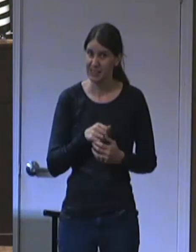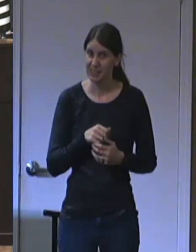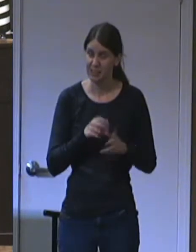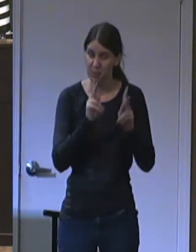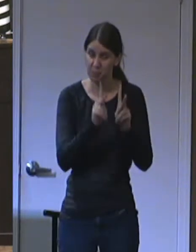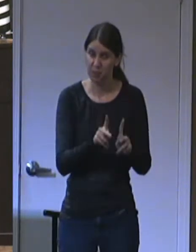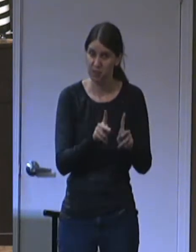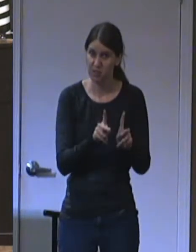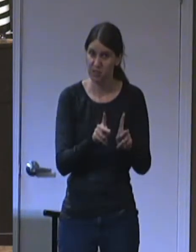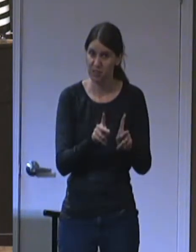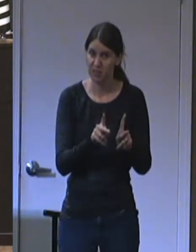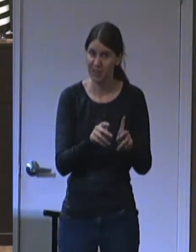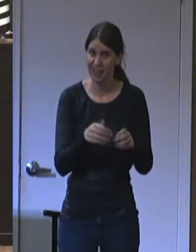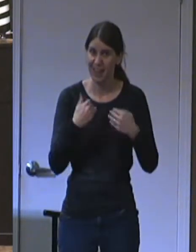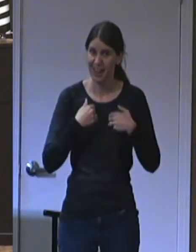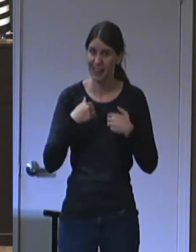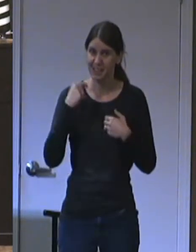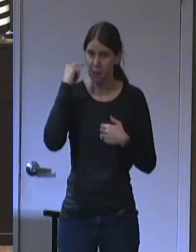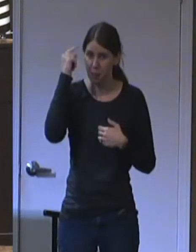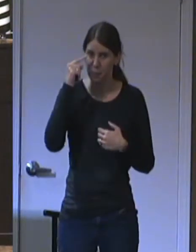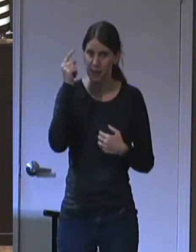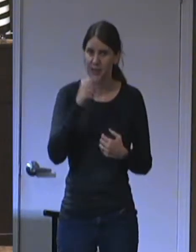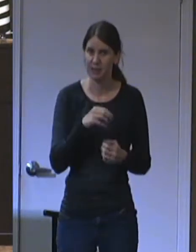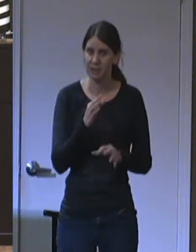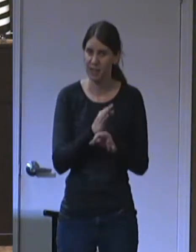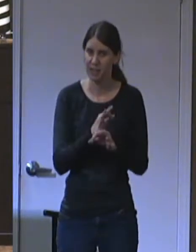that person? You don't have that mindset anymore?